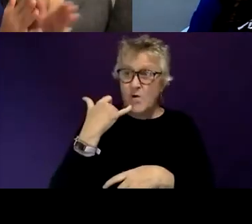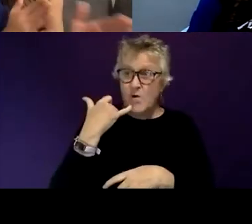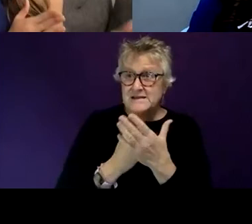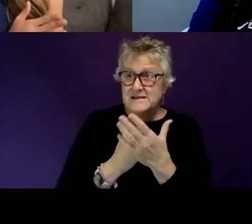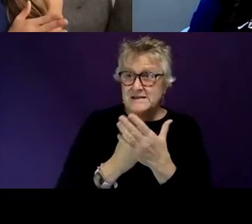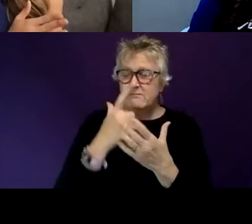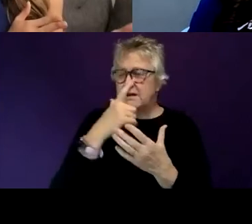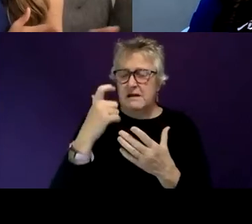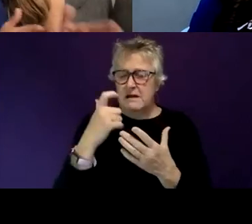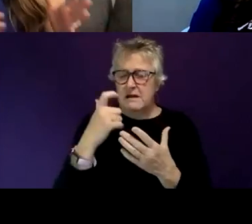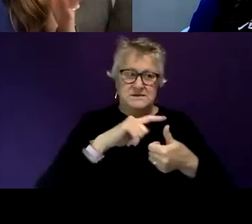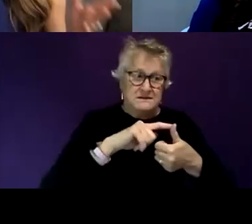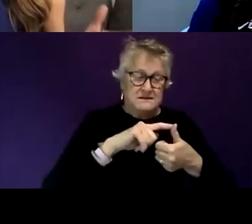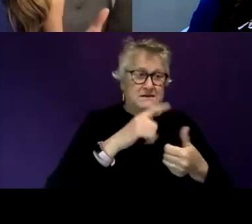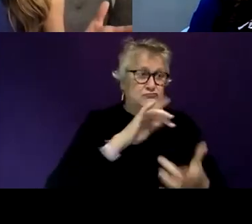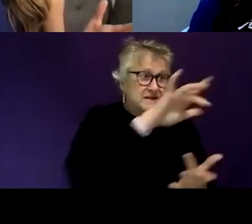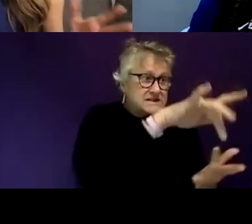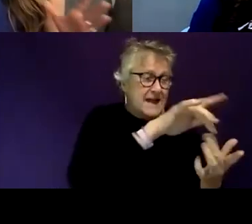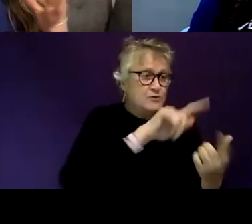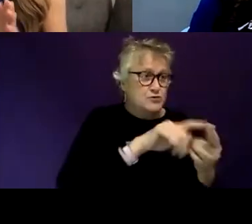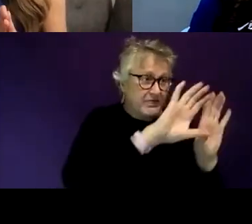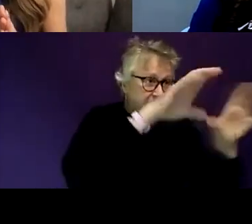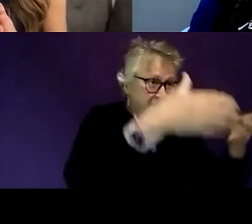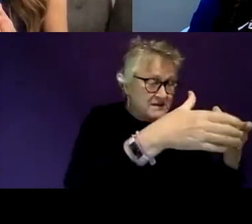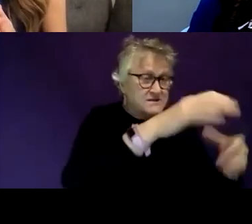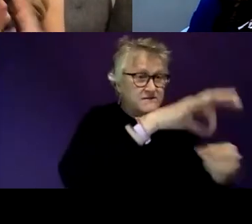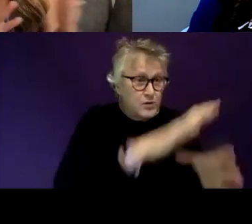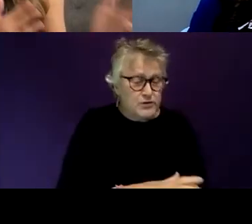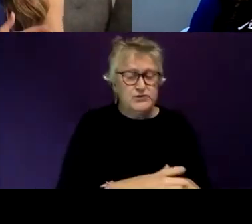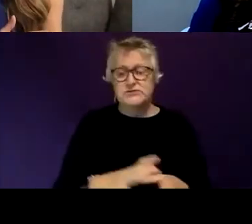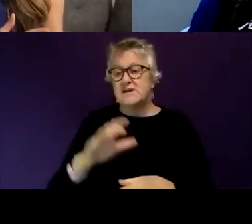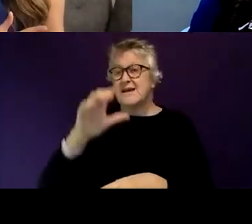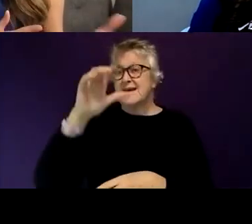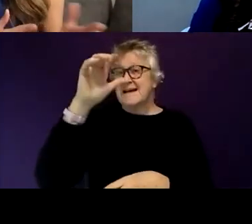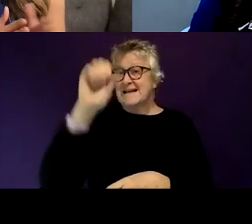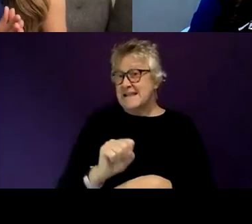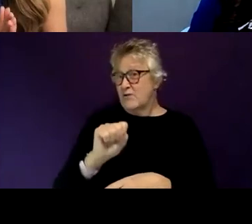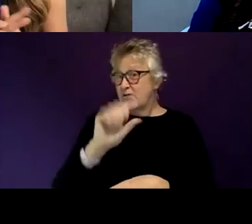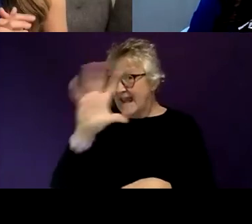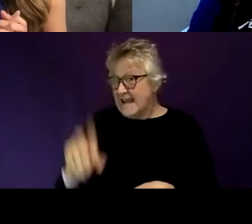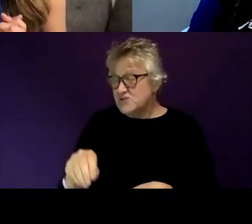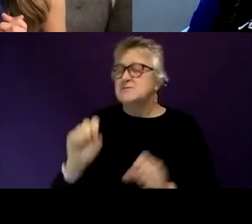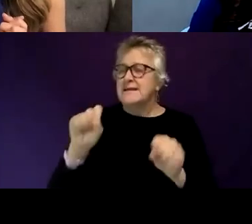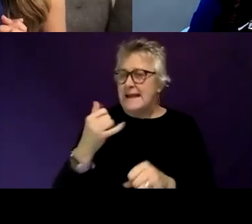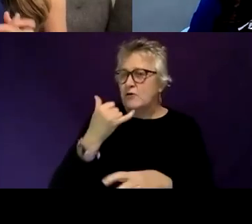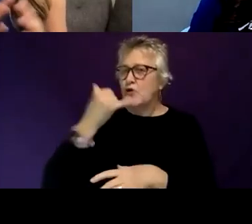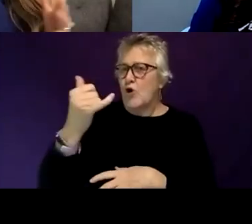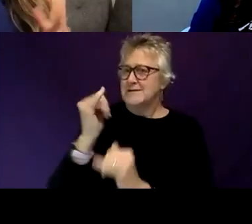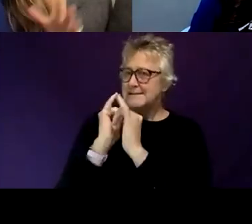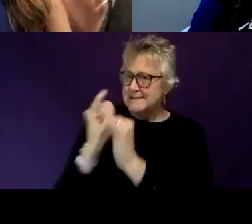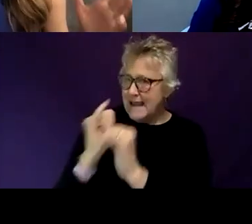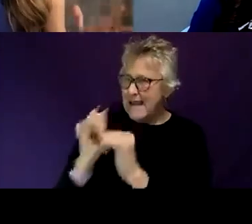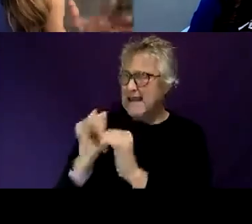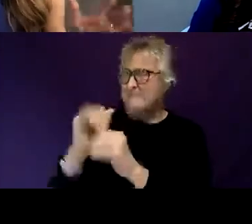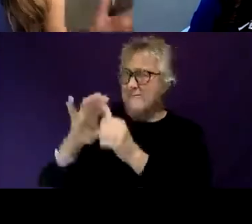to Filipino voters. South Asians are able to call South Asian voters. Same is true for